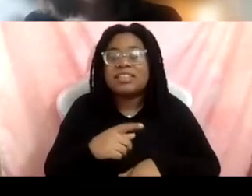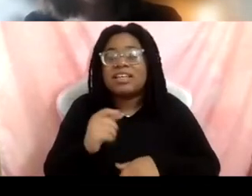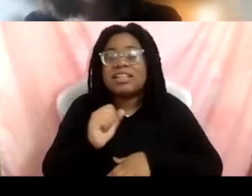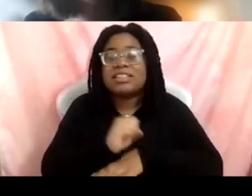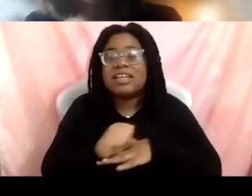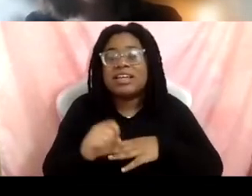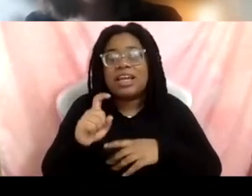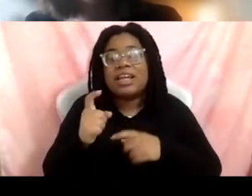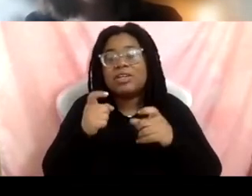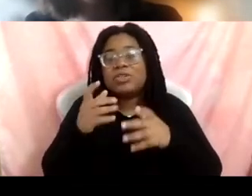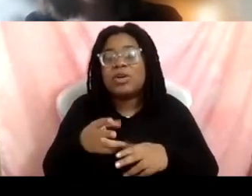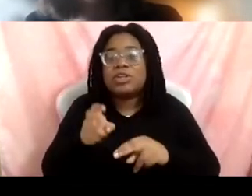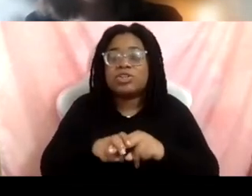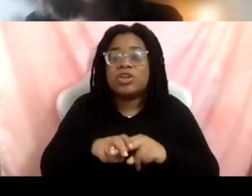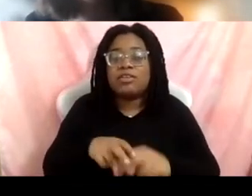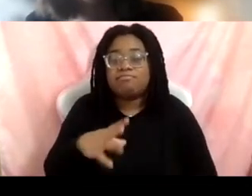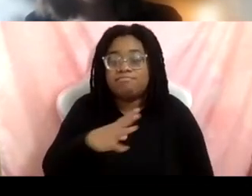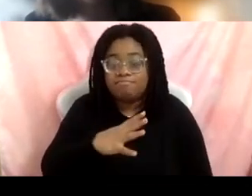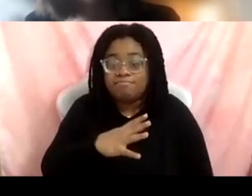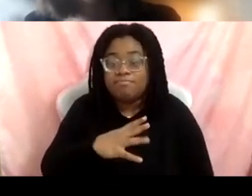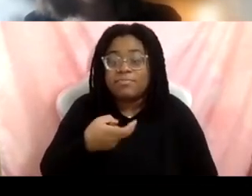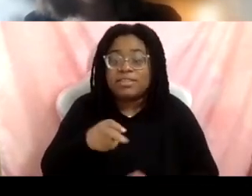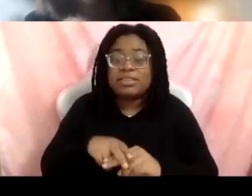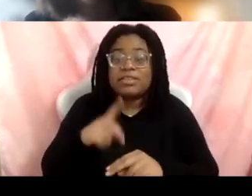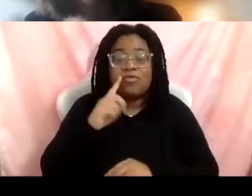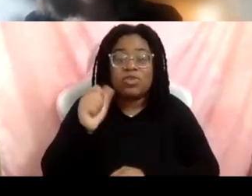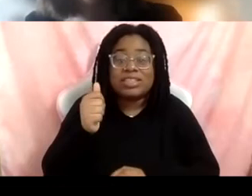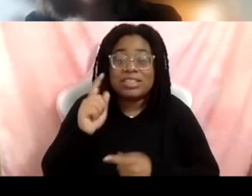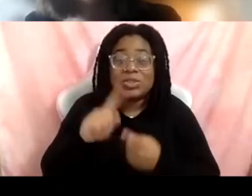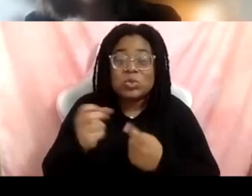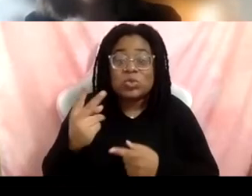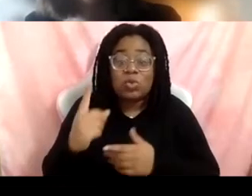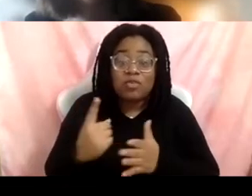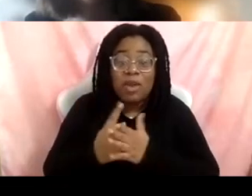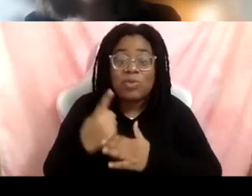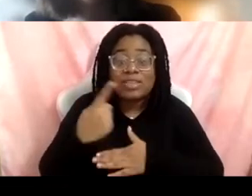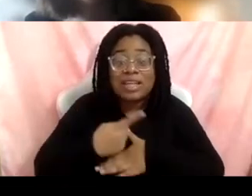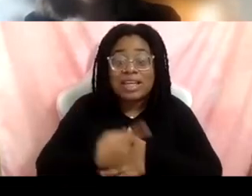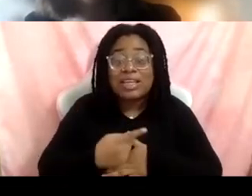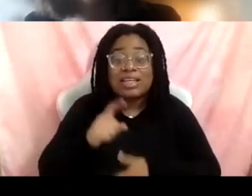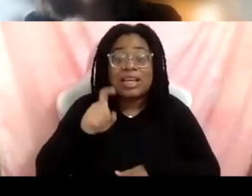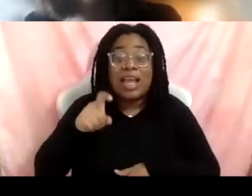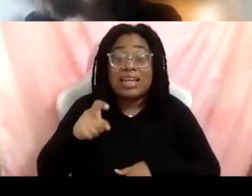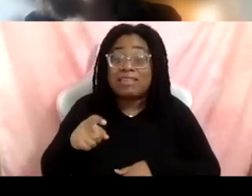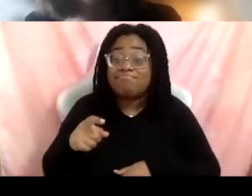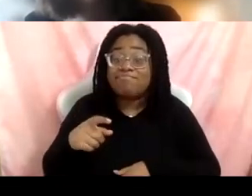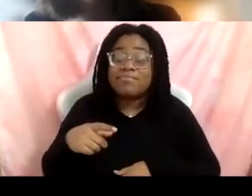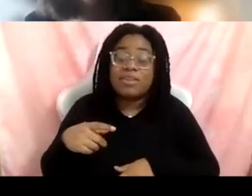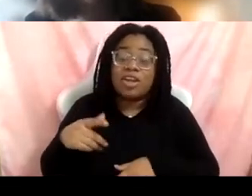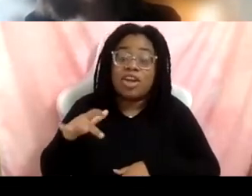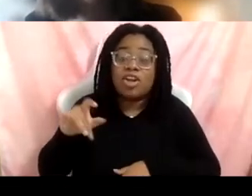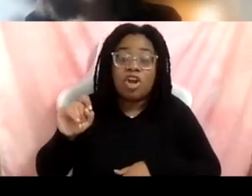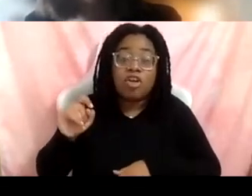I need a director's chair, you know what I mean? If I'm going to survive 10, 12-hour days, I probably need a golf cart. If I'm going to golf cart from